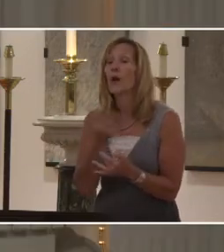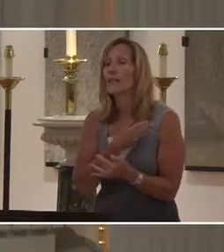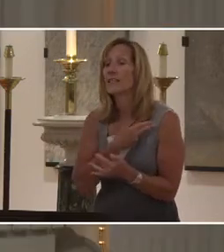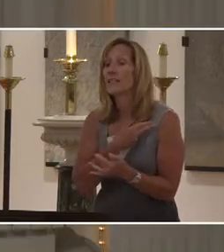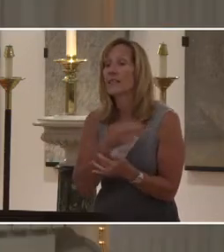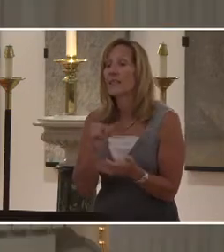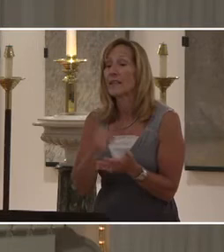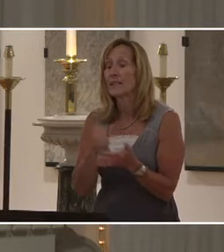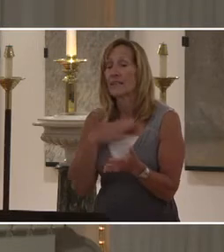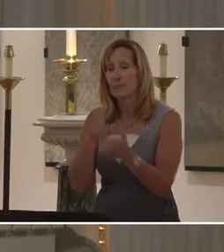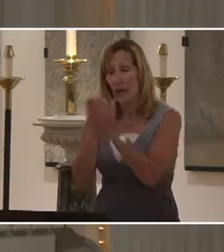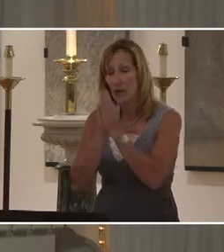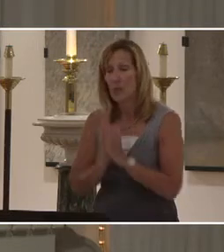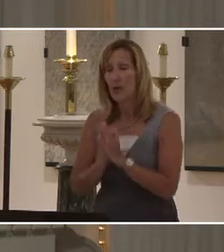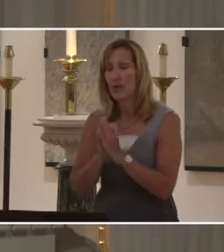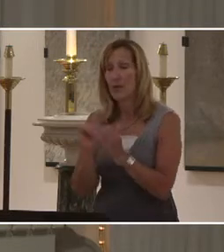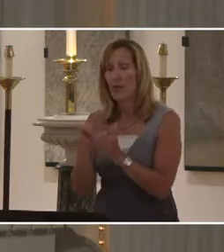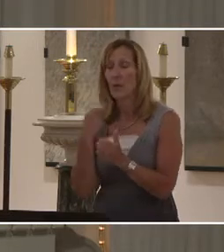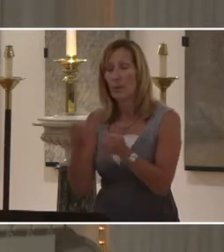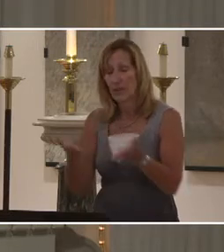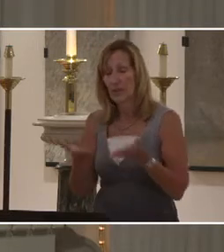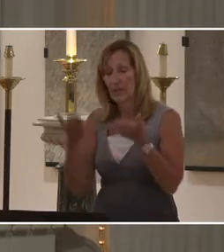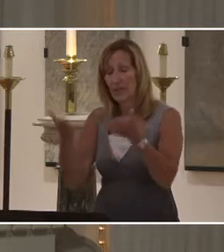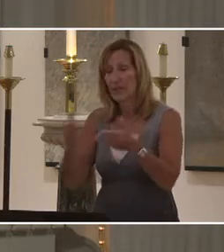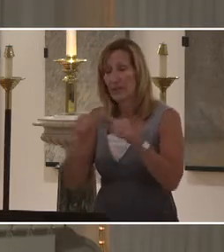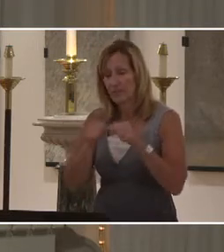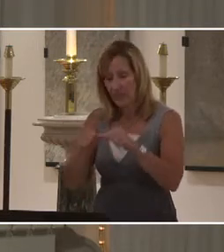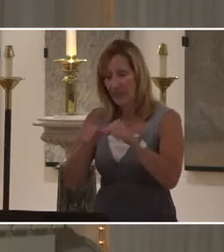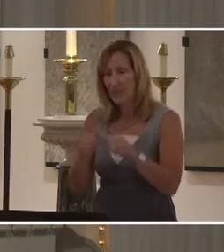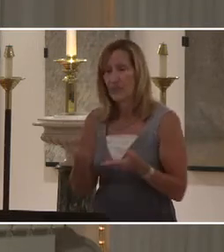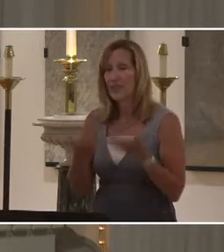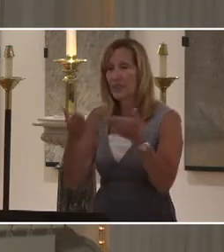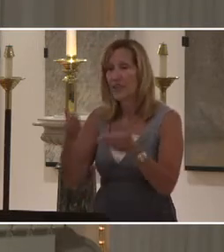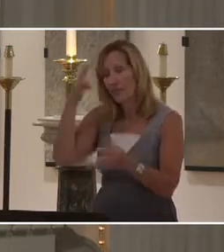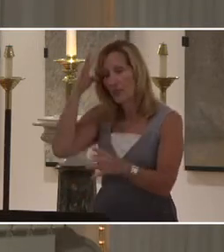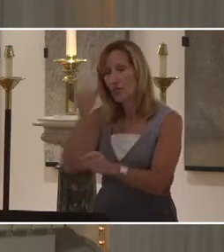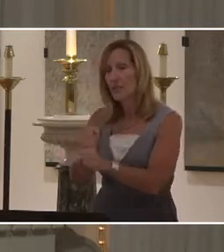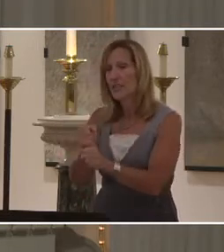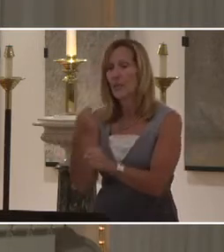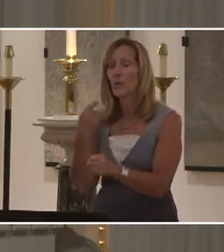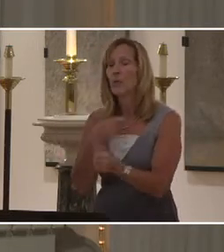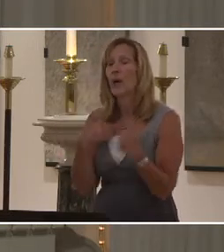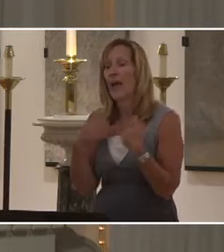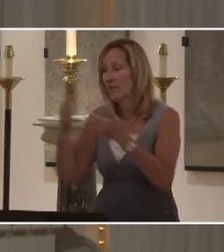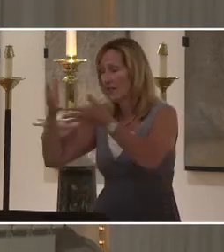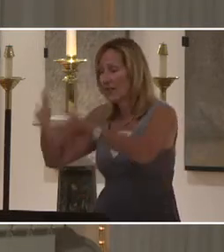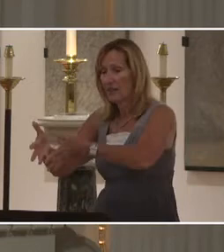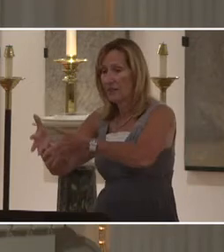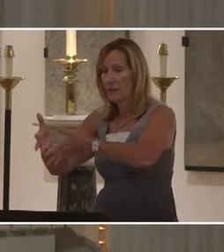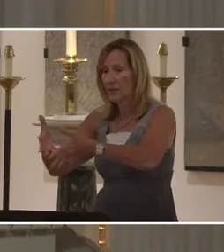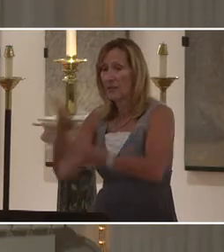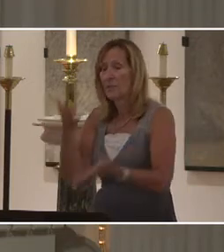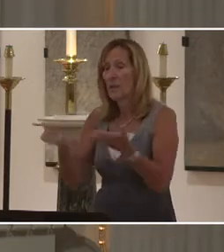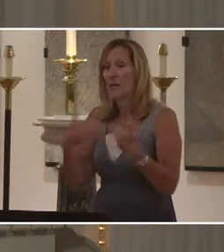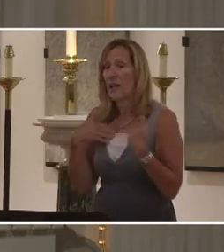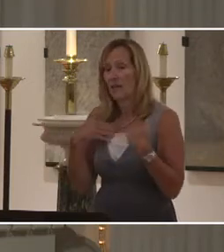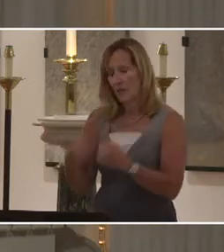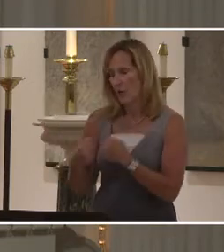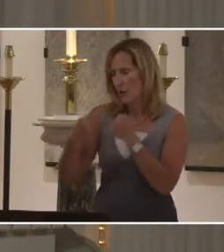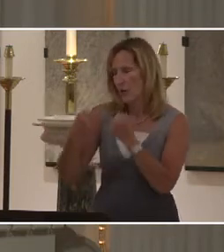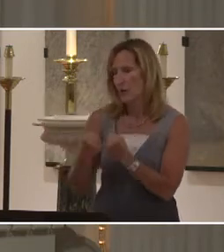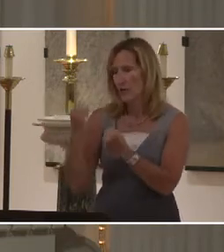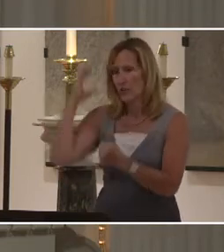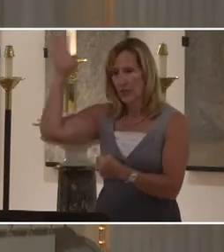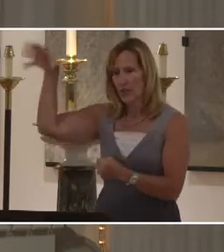It's my prayer that we will continue to give, trusting that there will be leftovers. And may we have the courage and